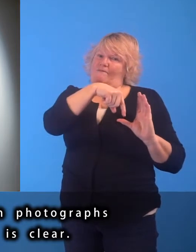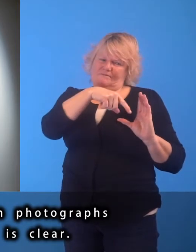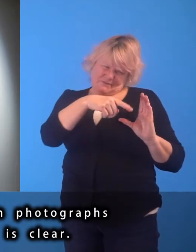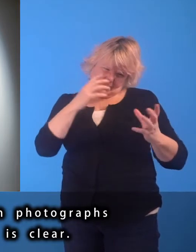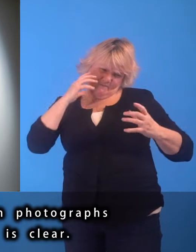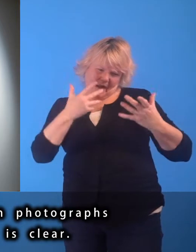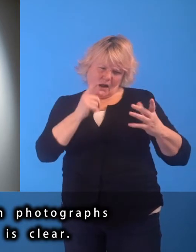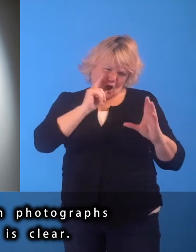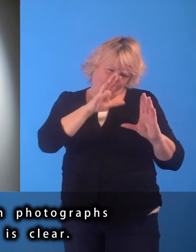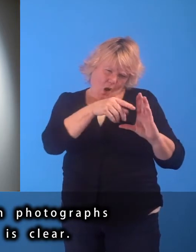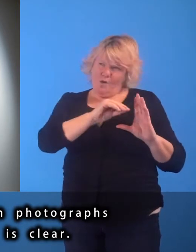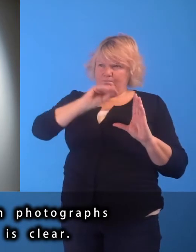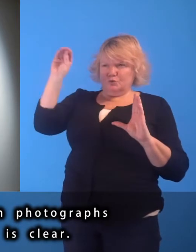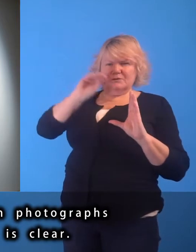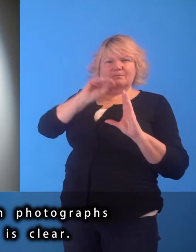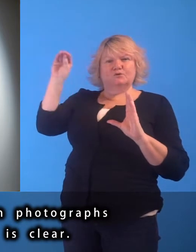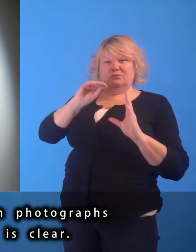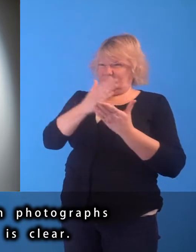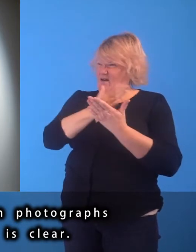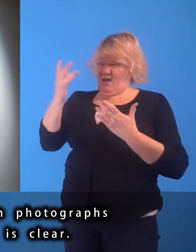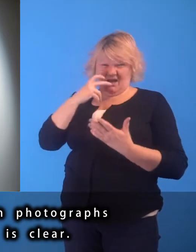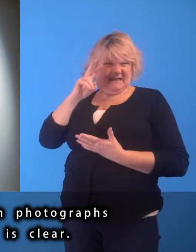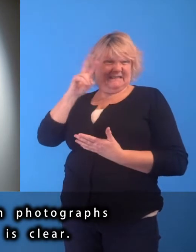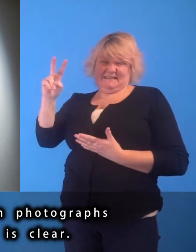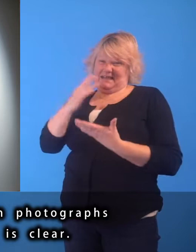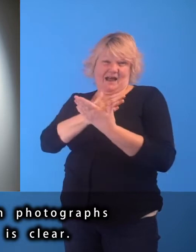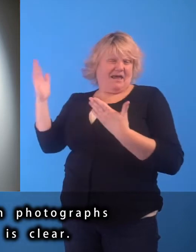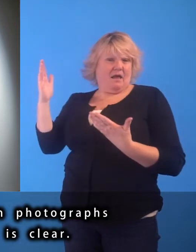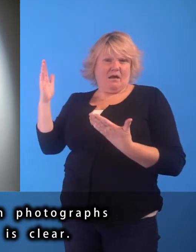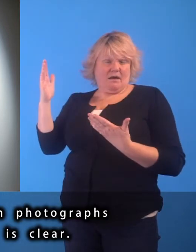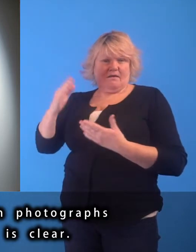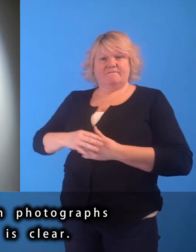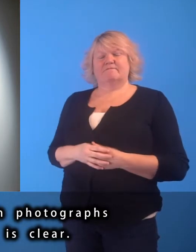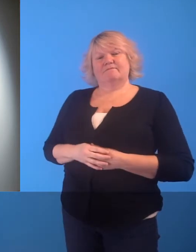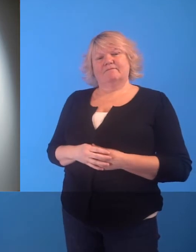dependence on photographs for the figures of the girls is clear.